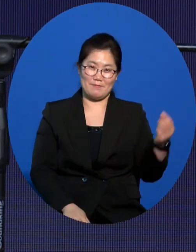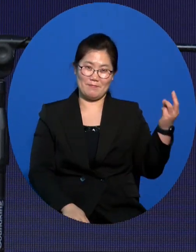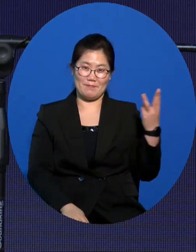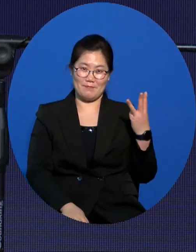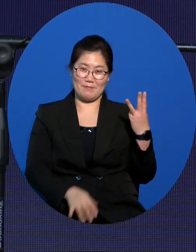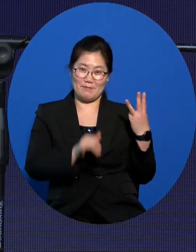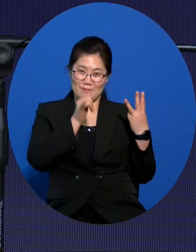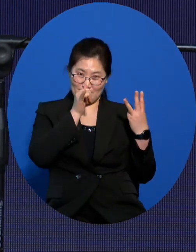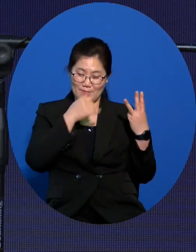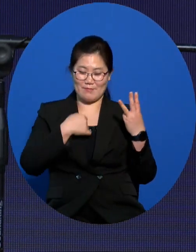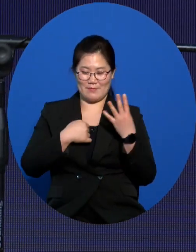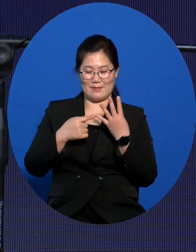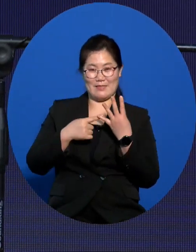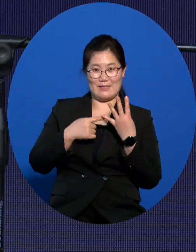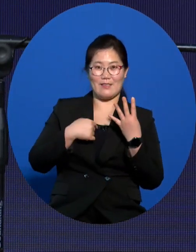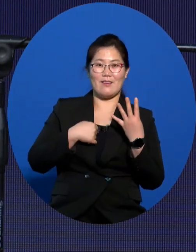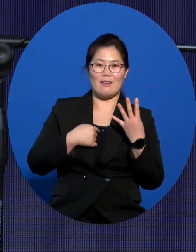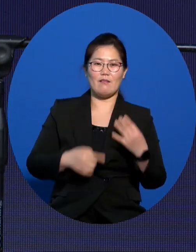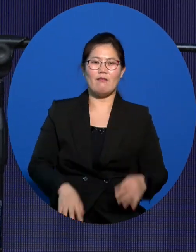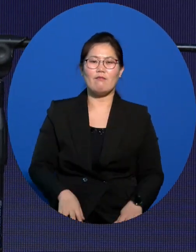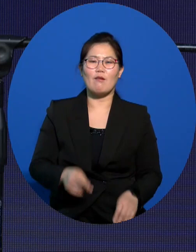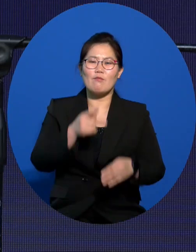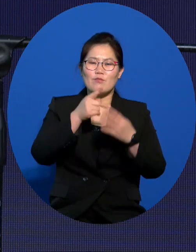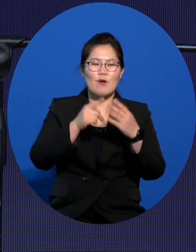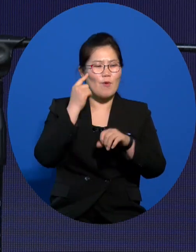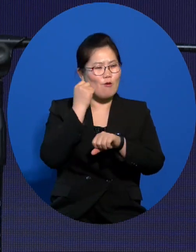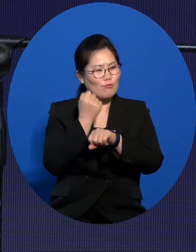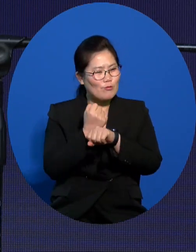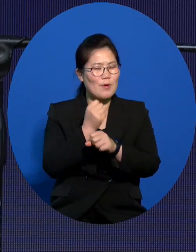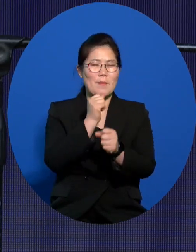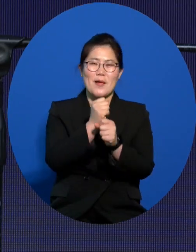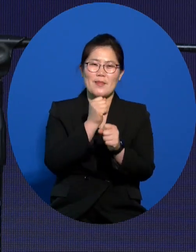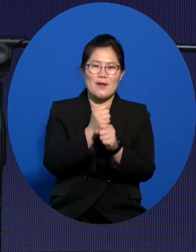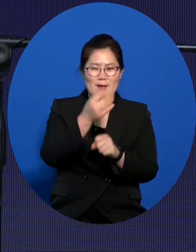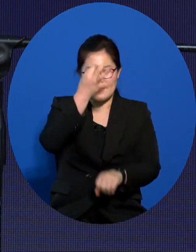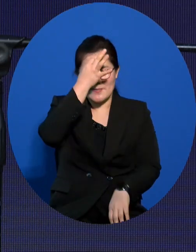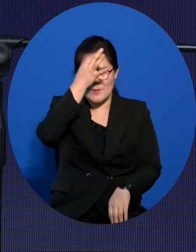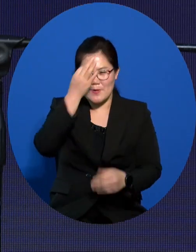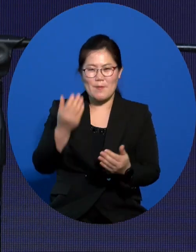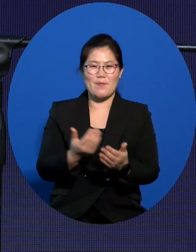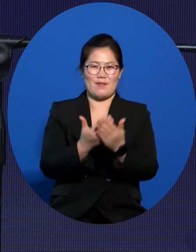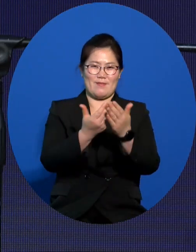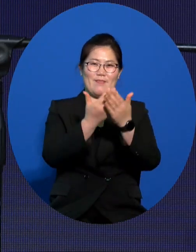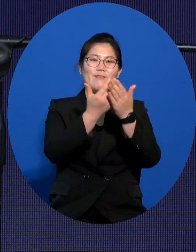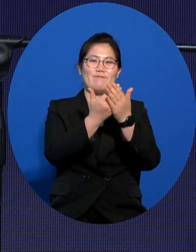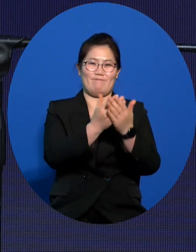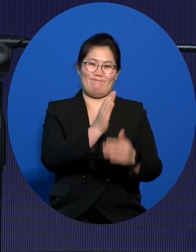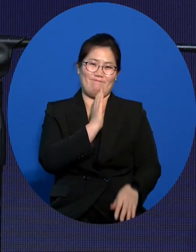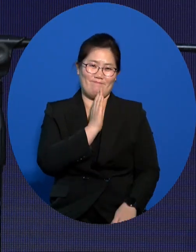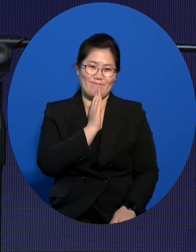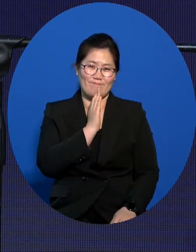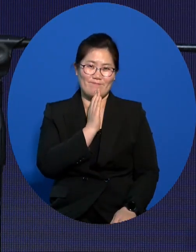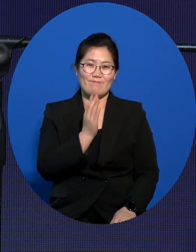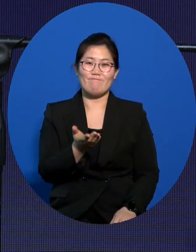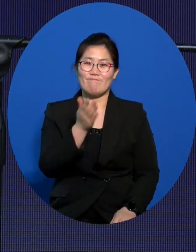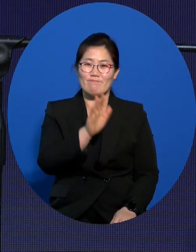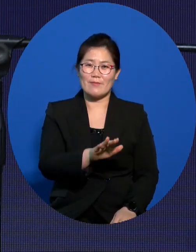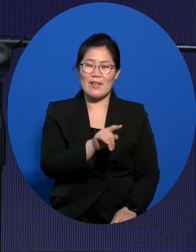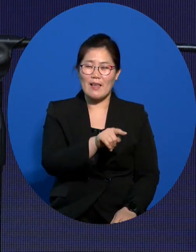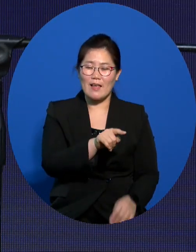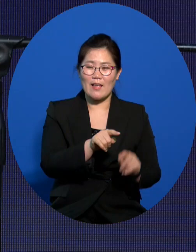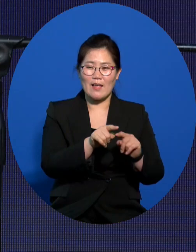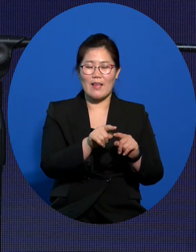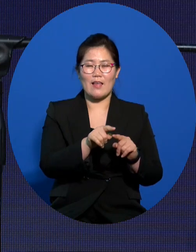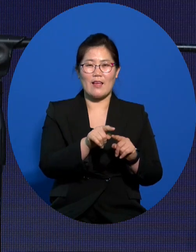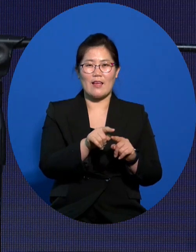There are the other three panelists on stage. We were able to learn that many different programs are being developed for people